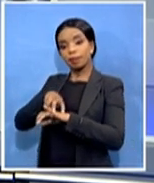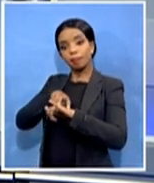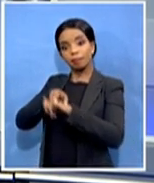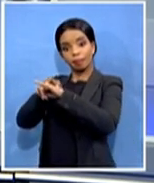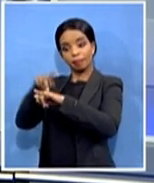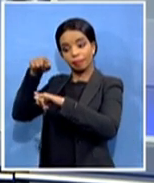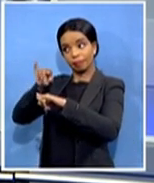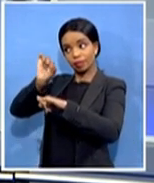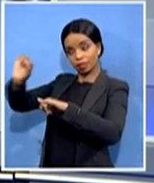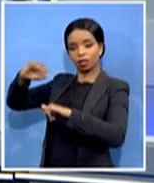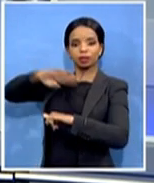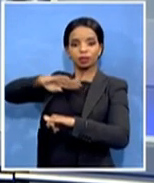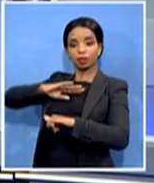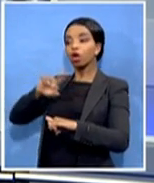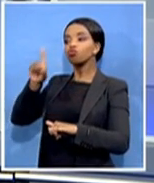it's wrong?